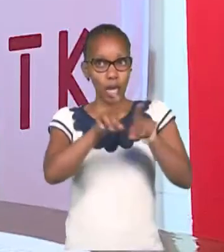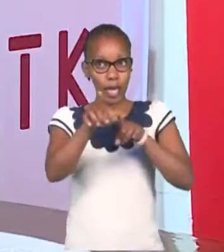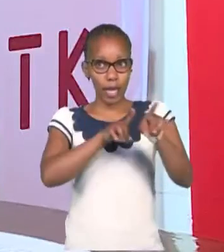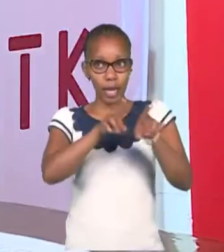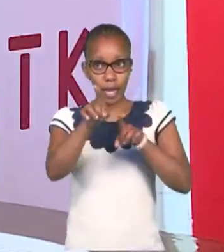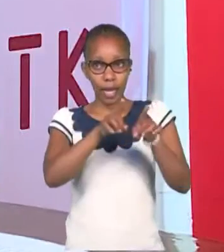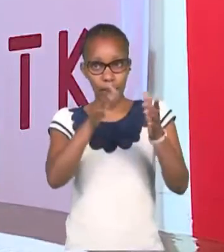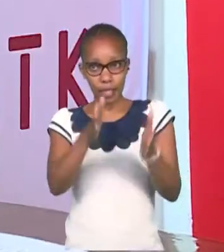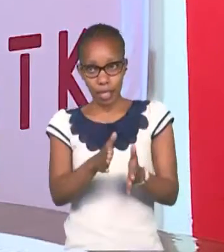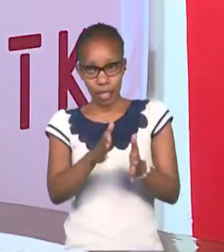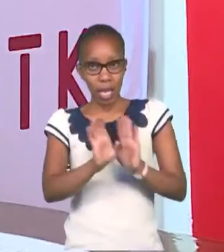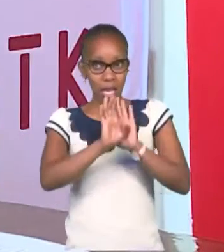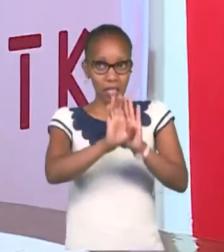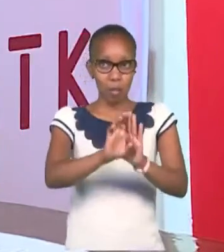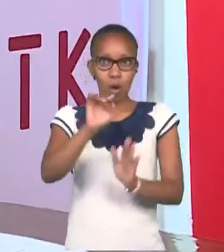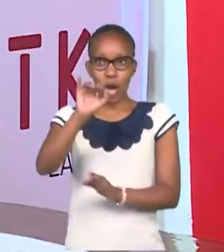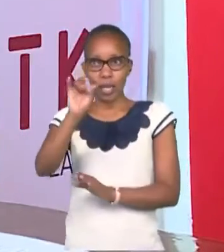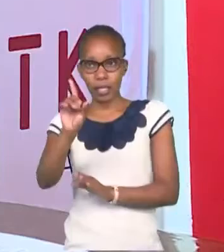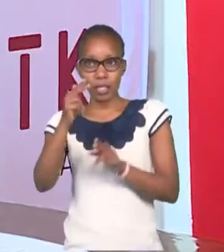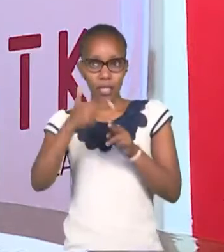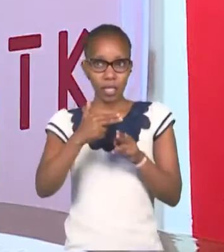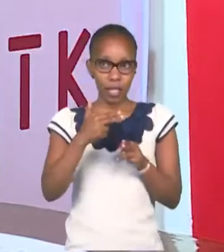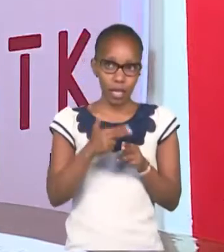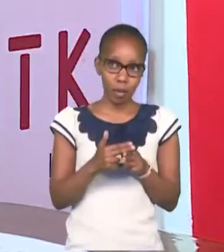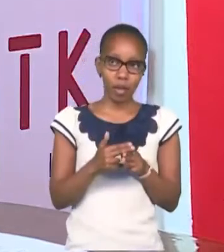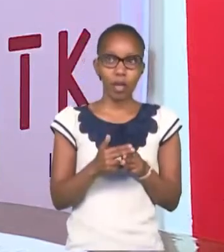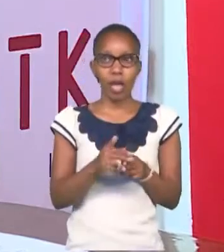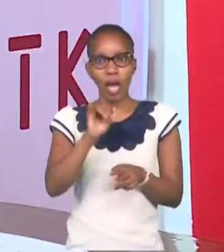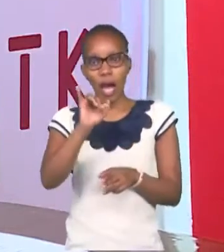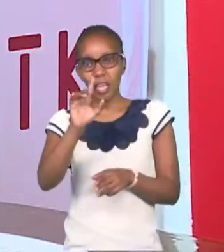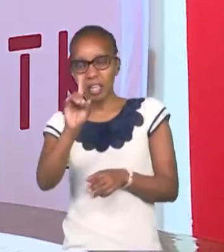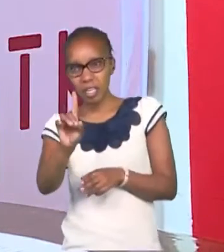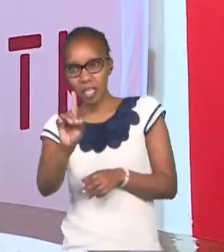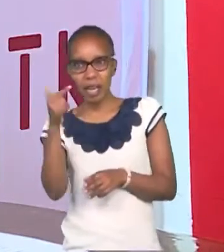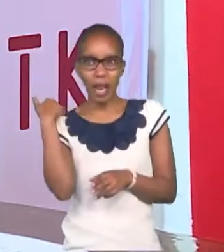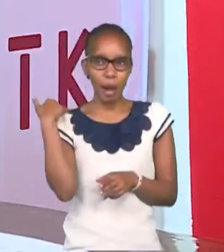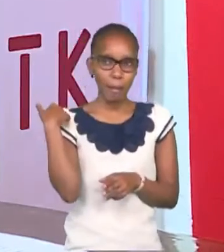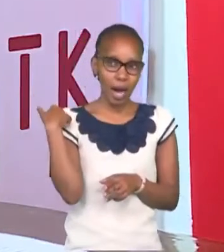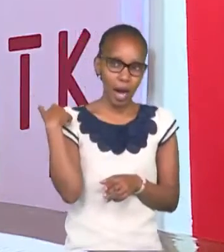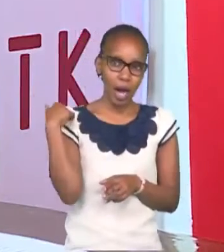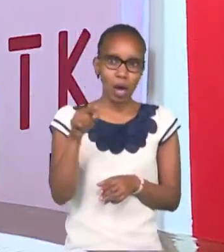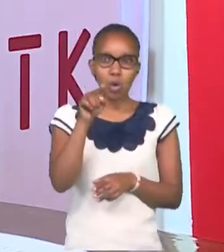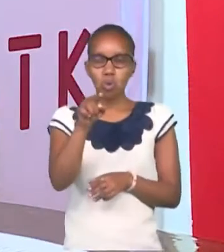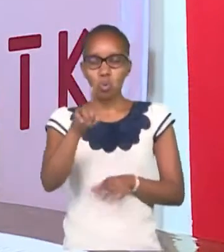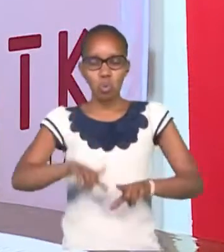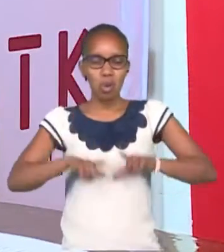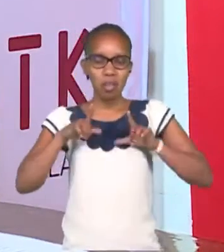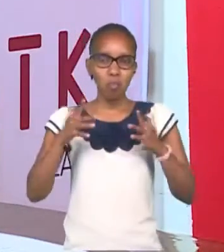mean ID name, ID number, residential address, where the plot